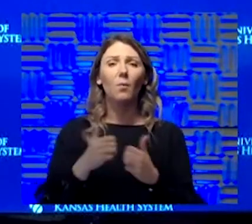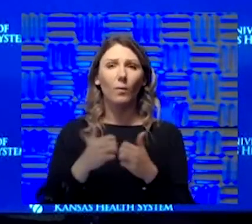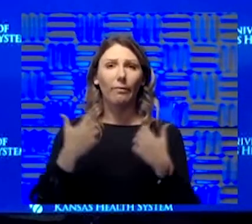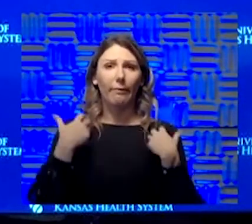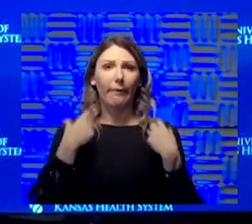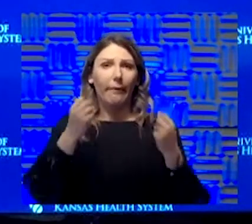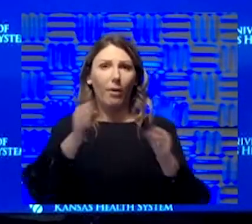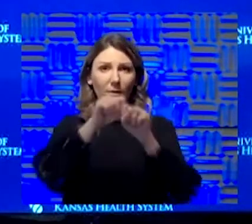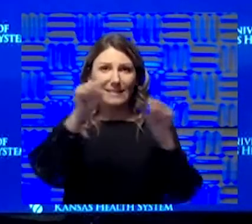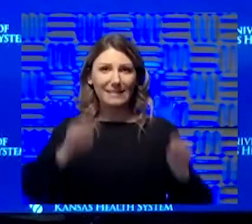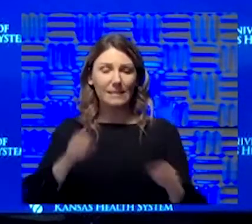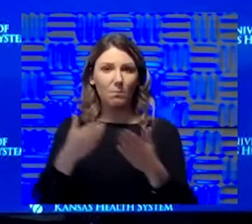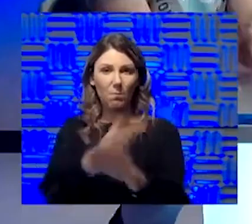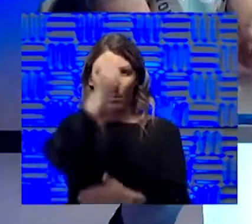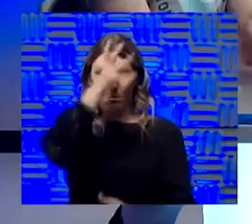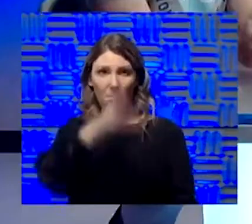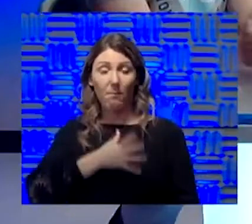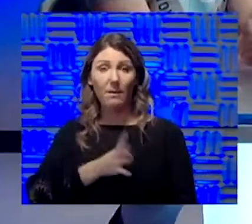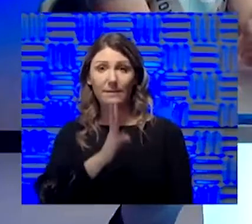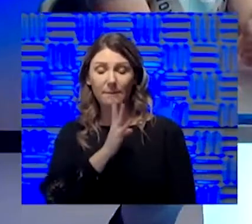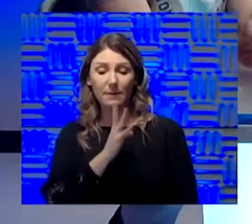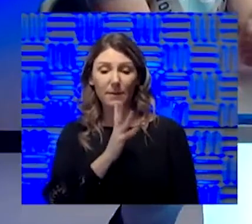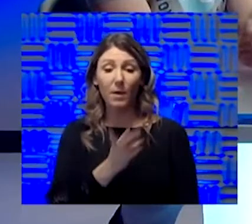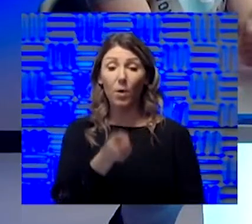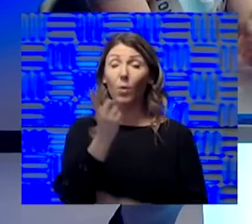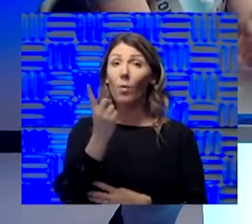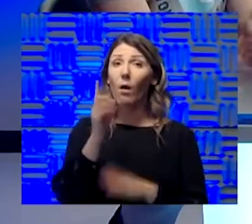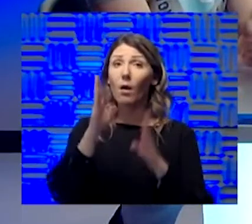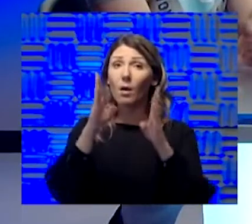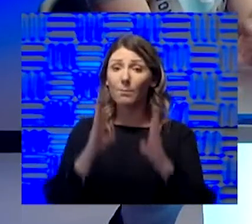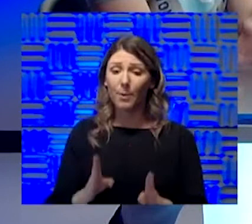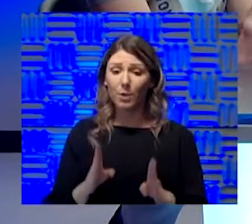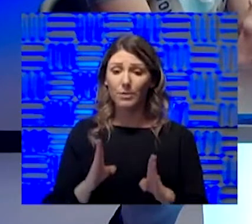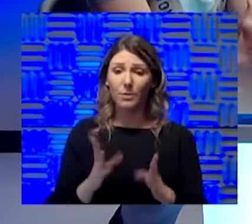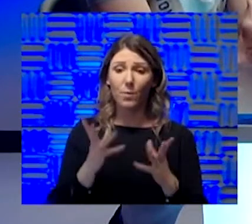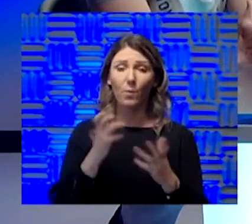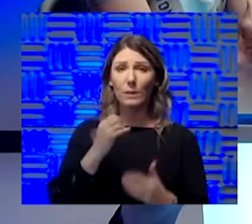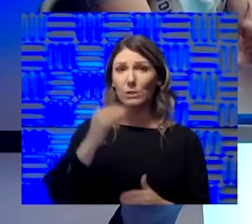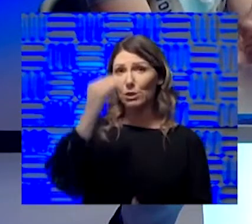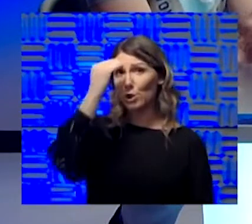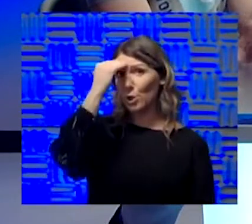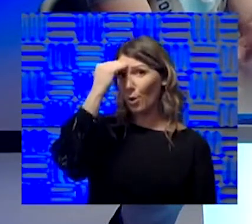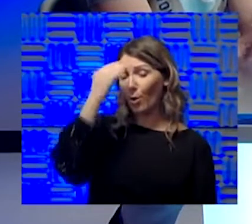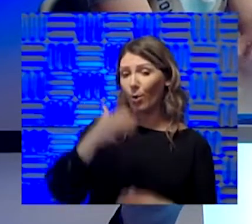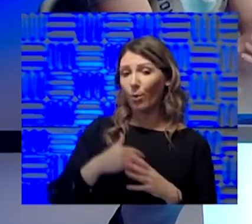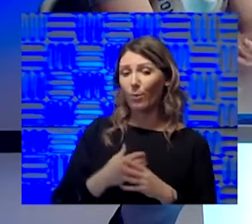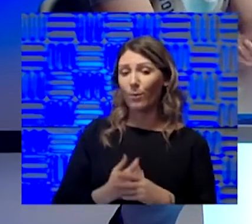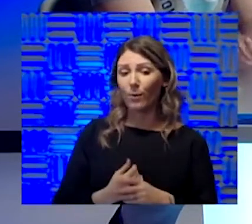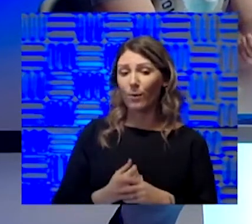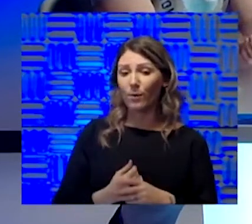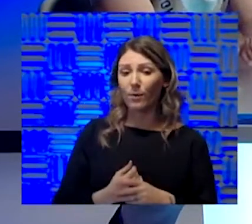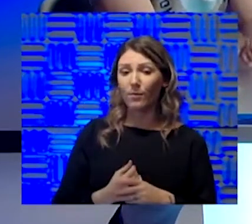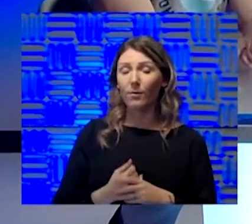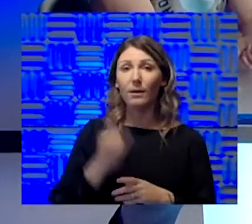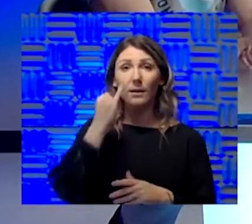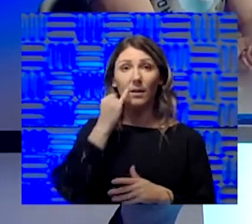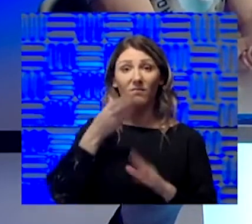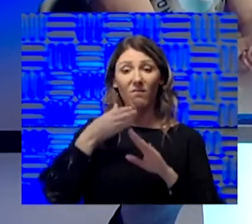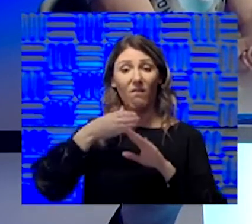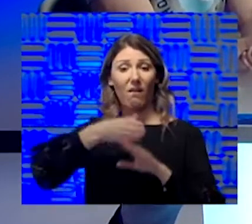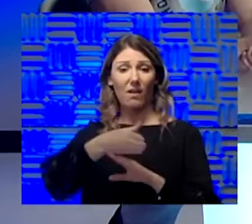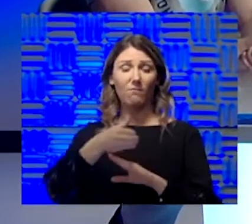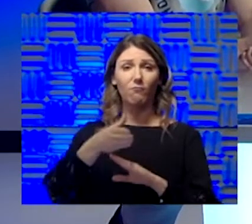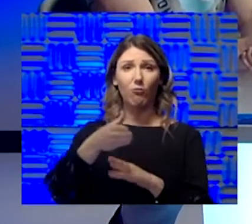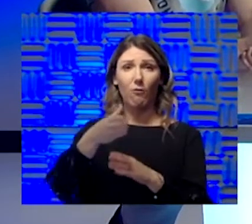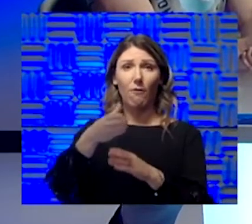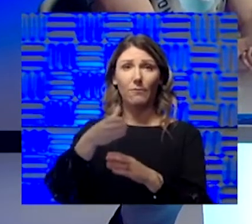of questions. One person would like to know if after we get a